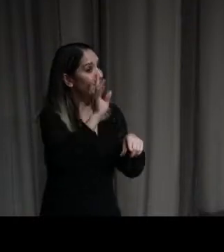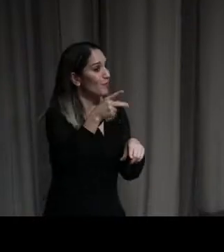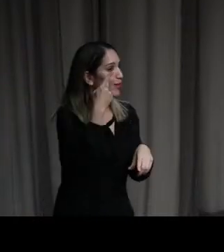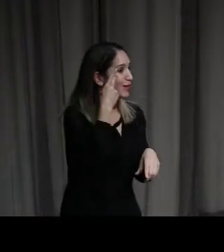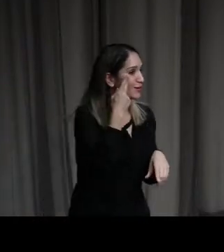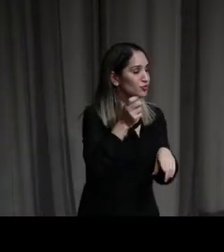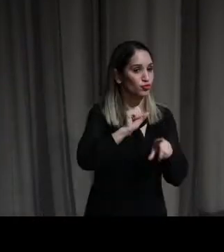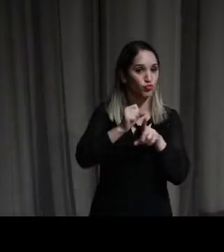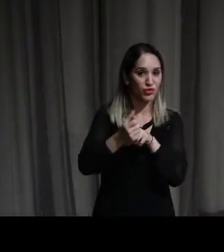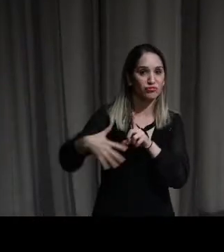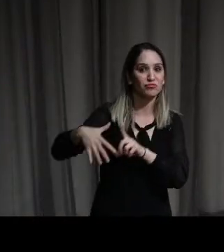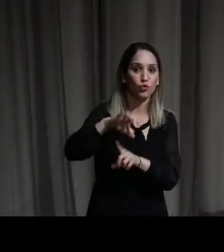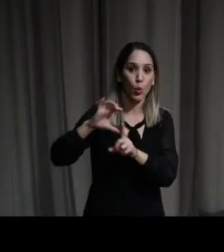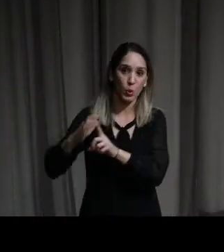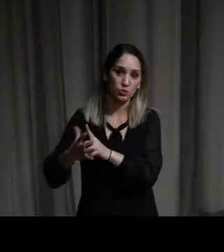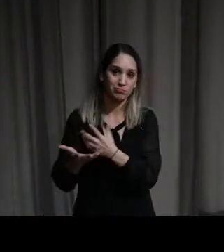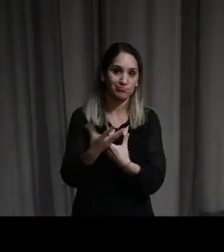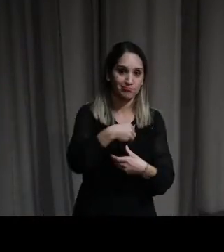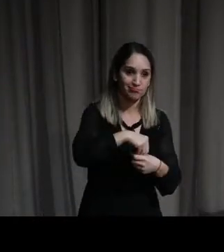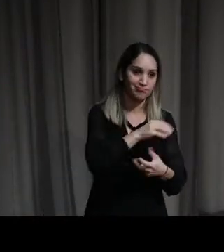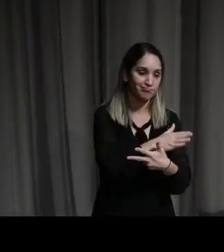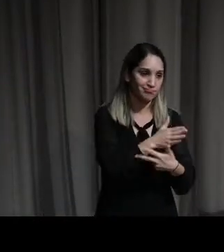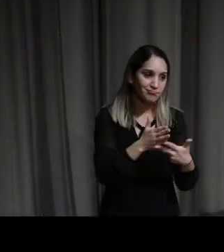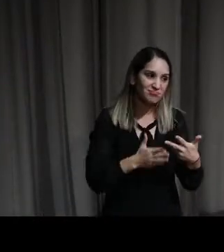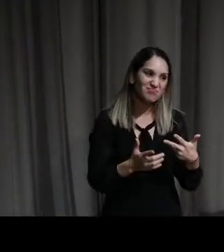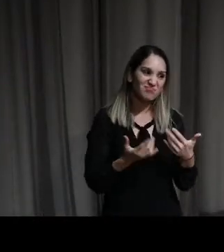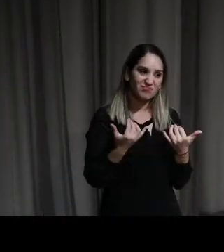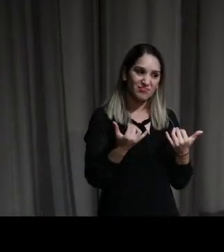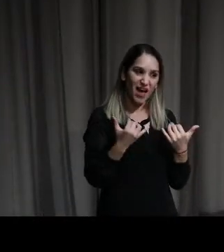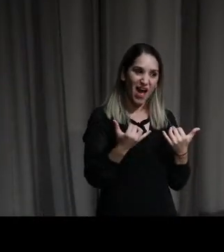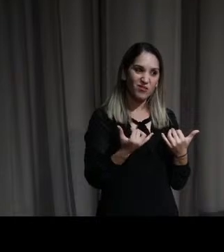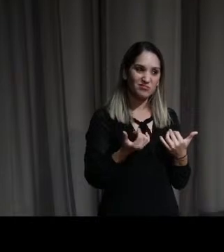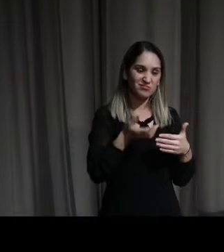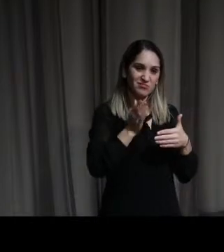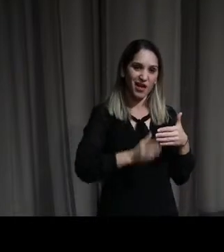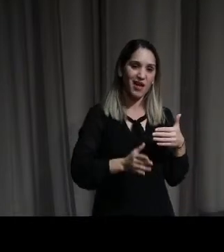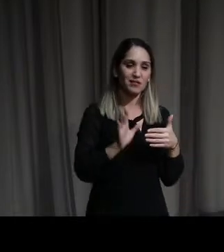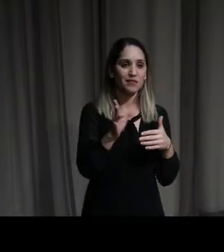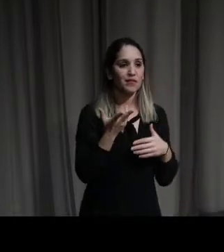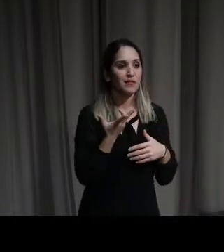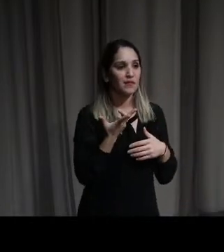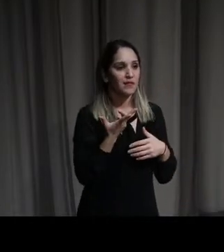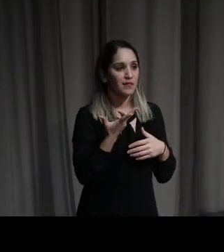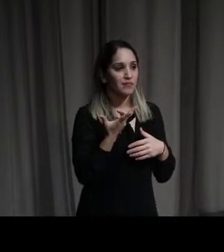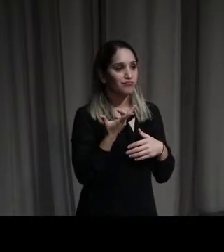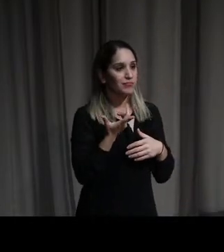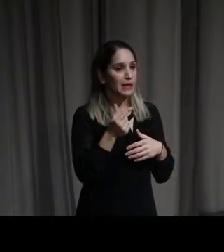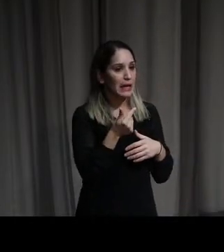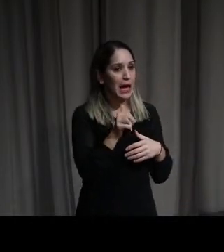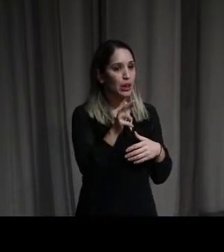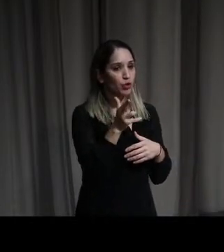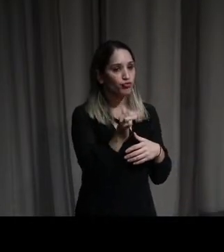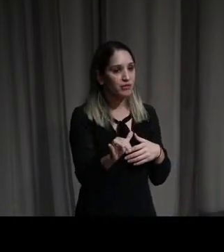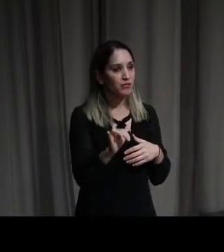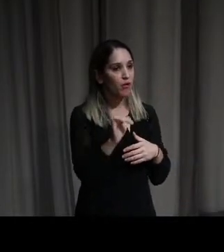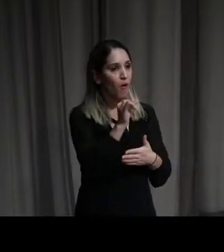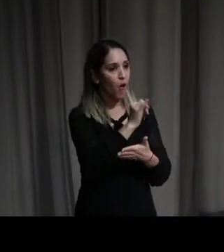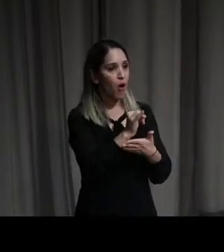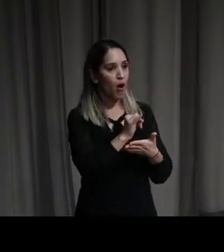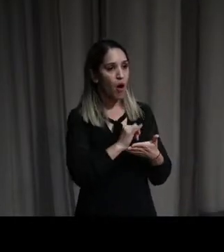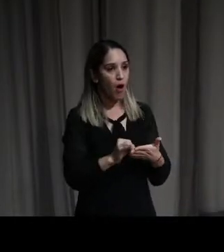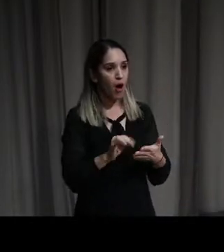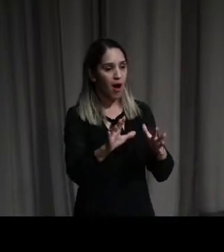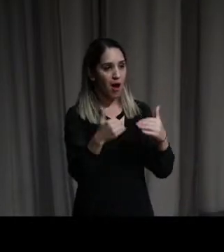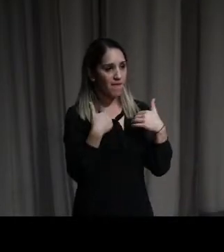political, cultural, but I think we've come full circle, and now, as you mentioned, the National Gallery of Art has acquired this